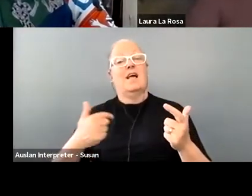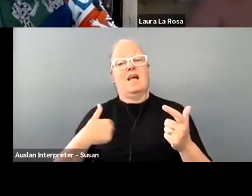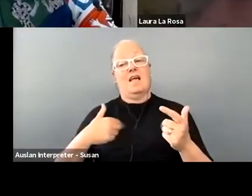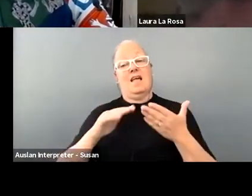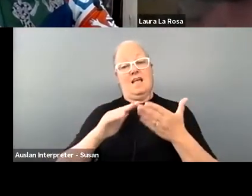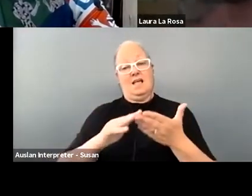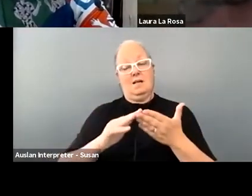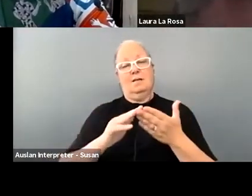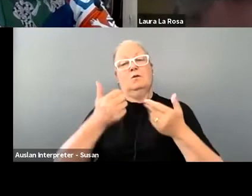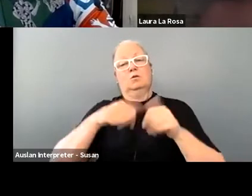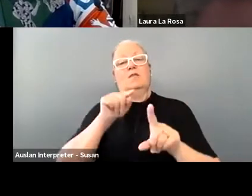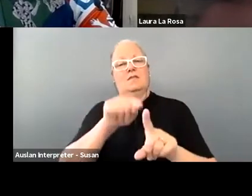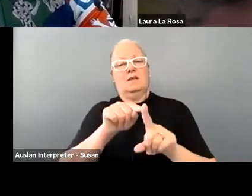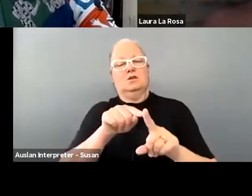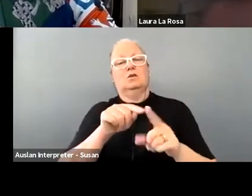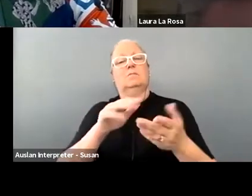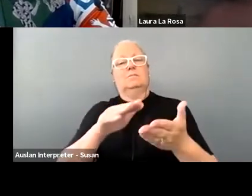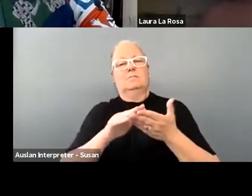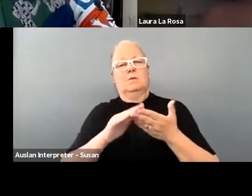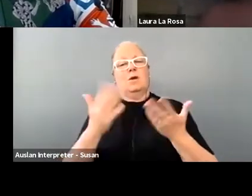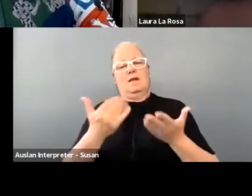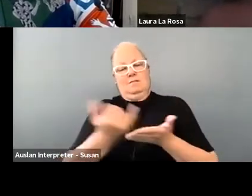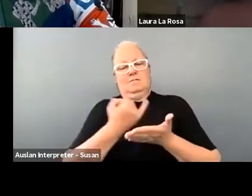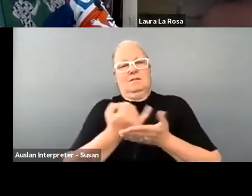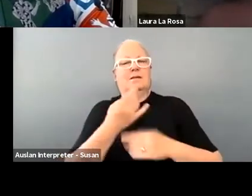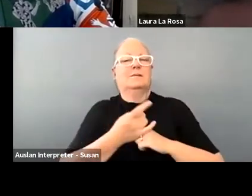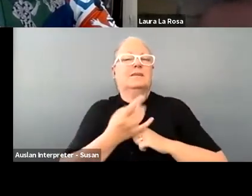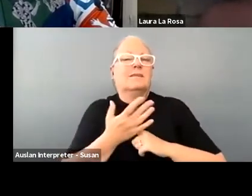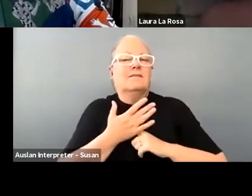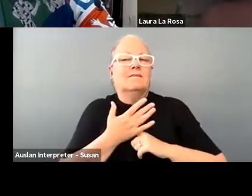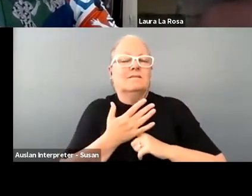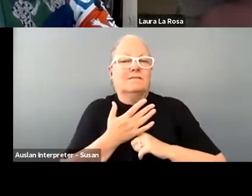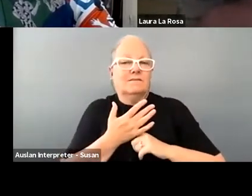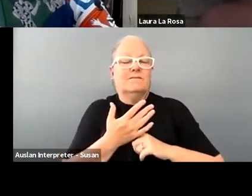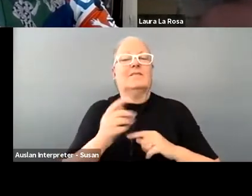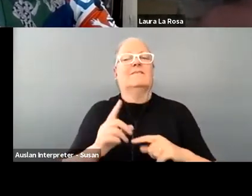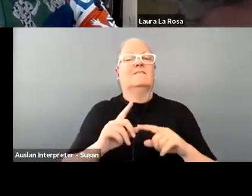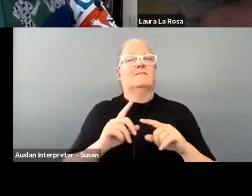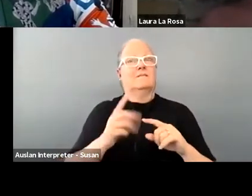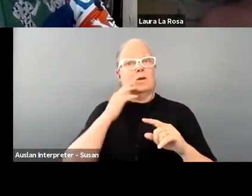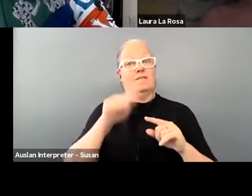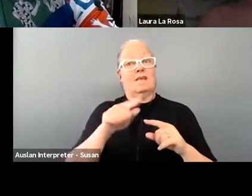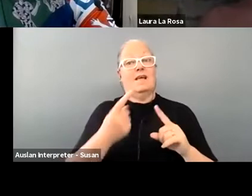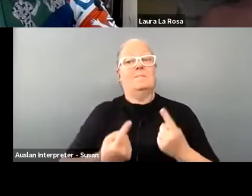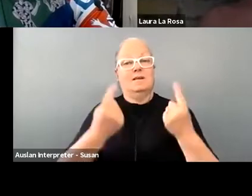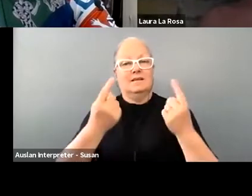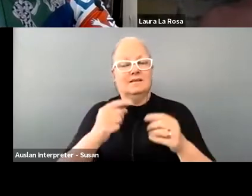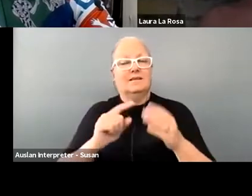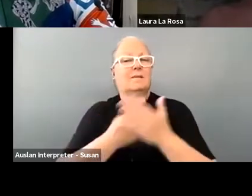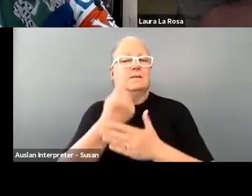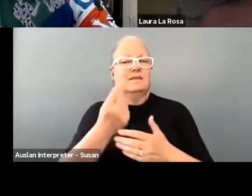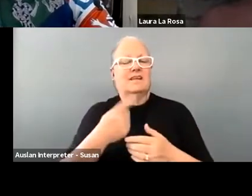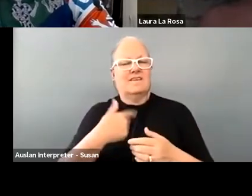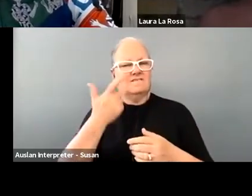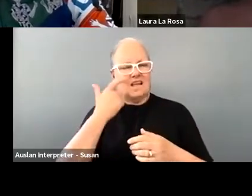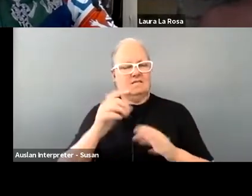understand myself, to use it as a criticism of me. And it, to begin with, I found that just so devastating,